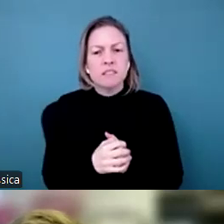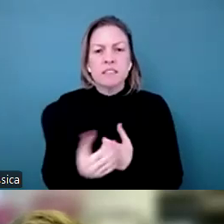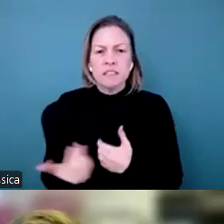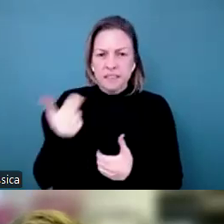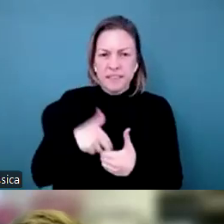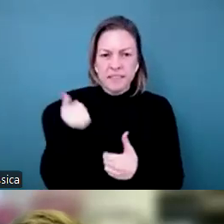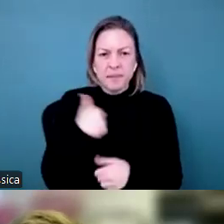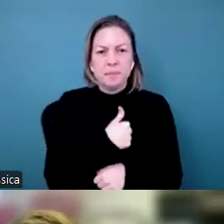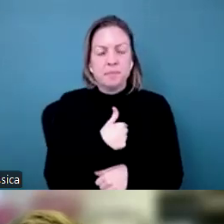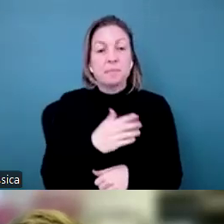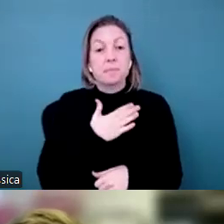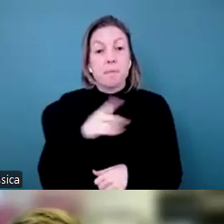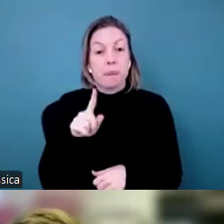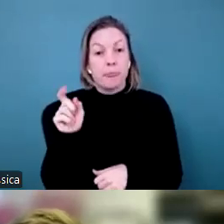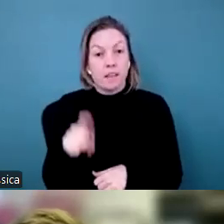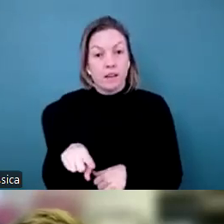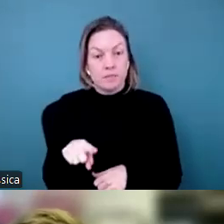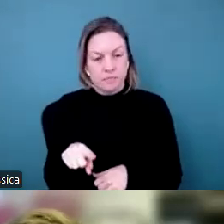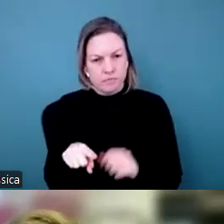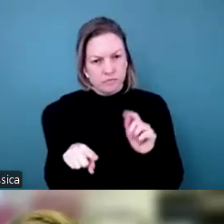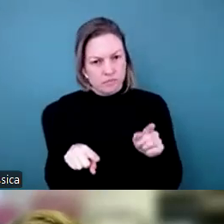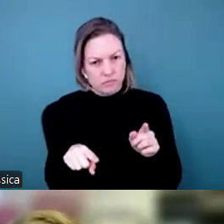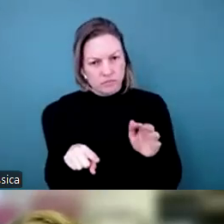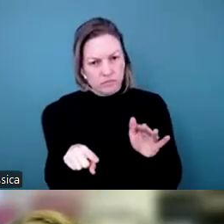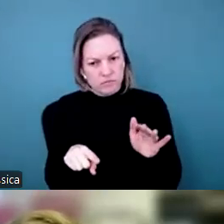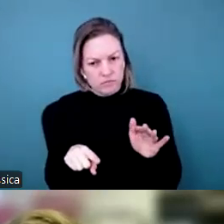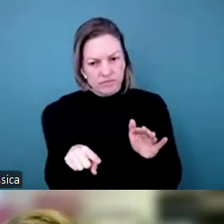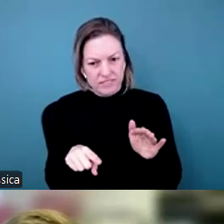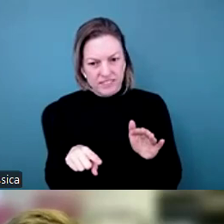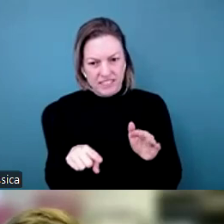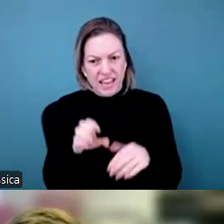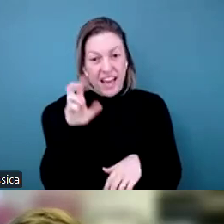And my question is, has Ed found his checkbook?